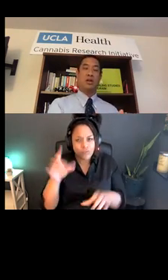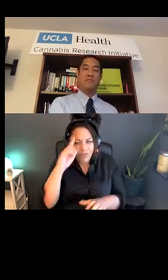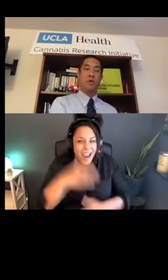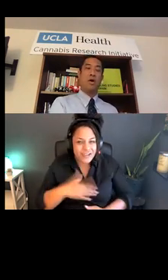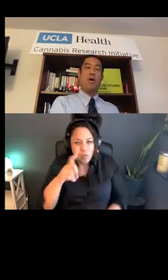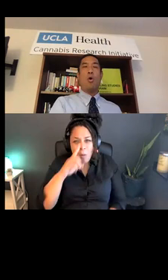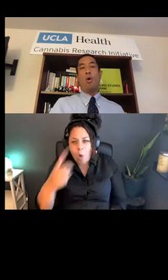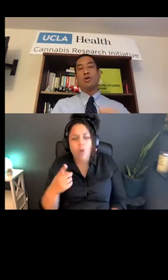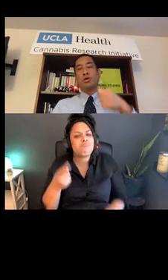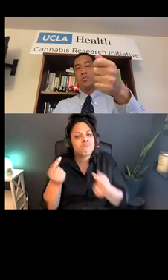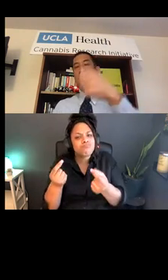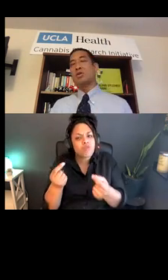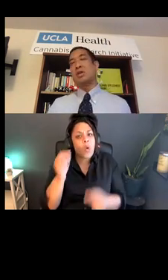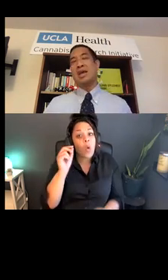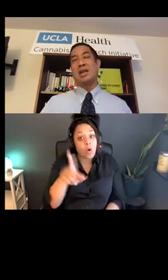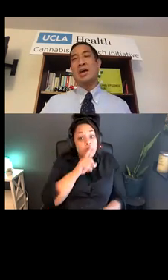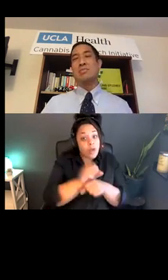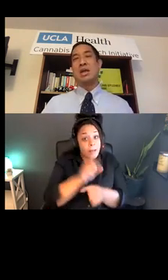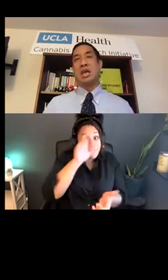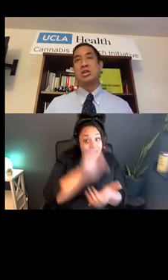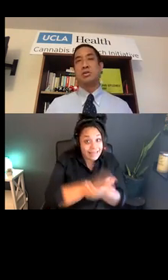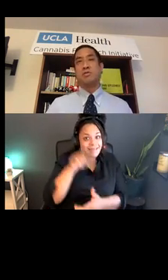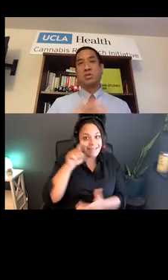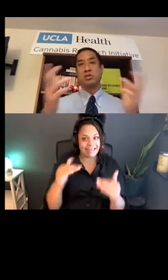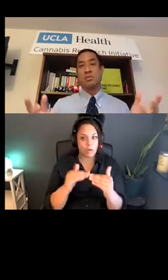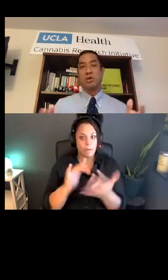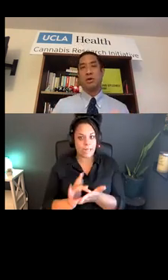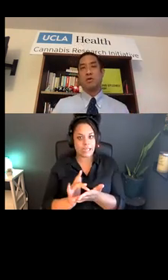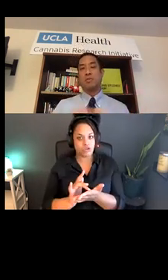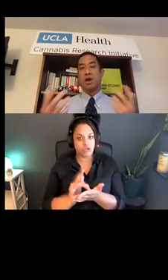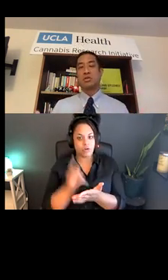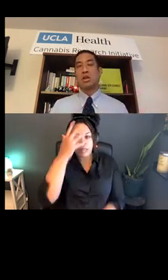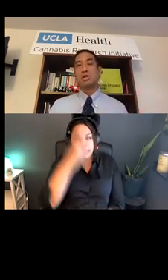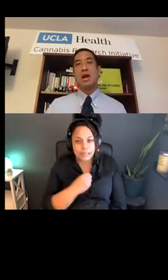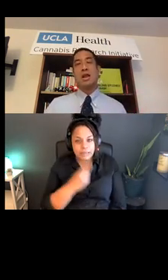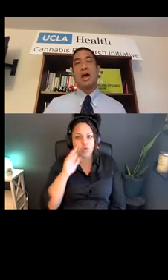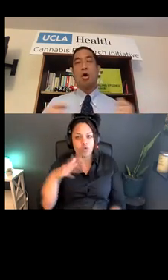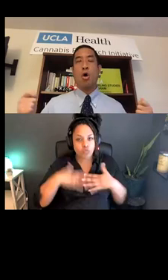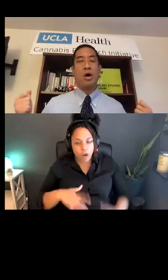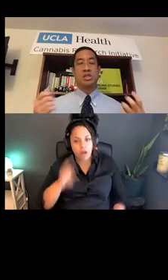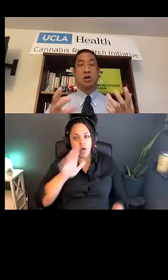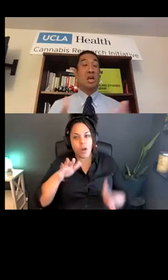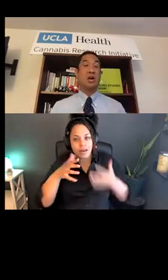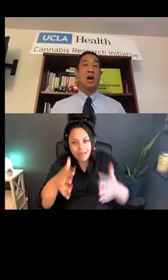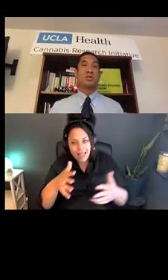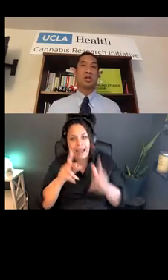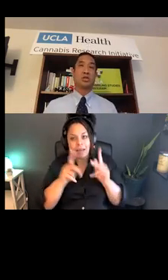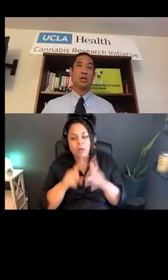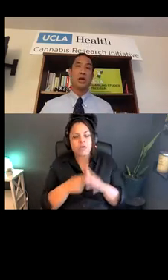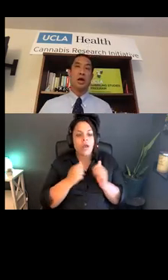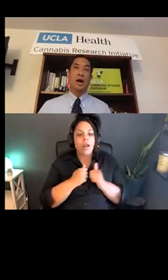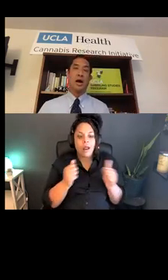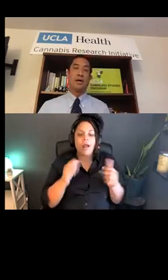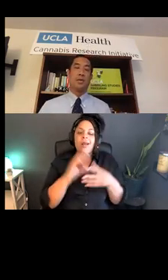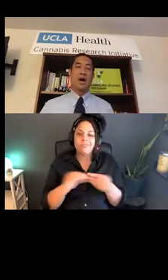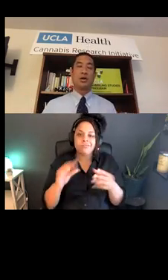taking it for? Or do you believe you're taking it as medication for sleep, for depression and anxiety? And that always starts that conversation